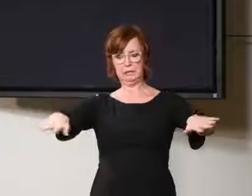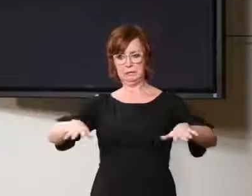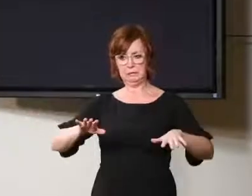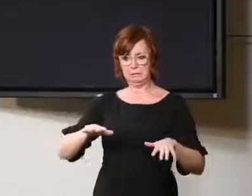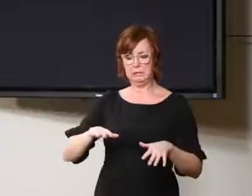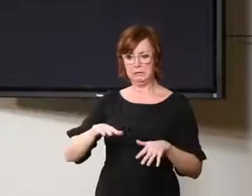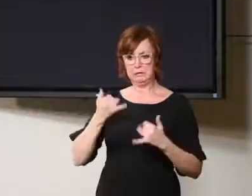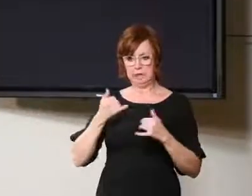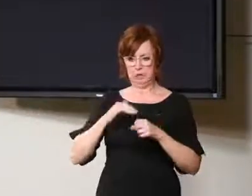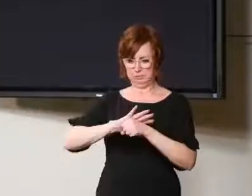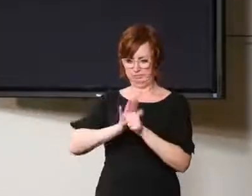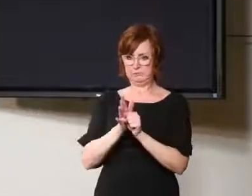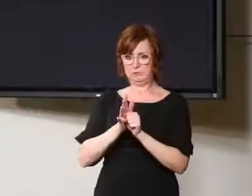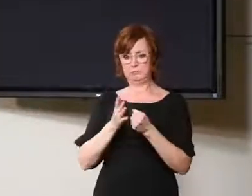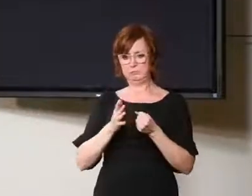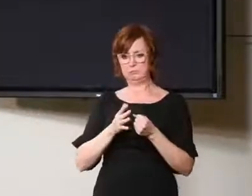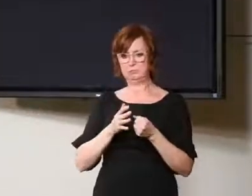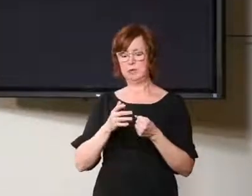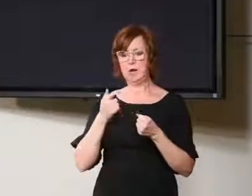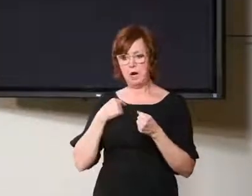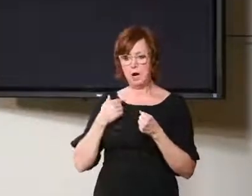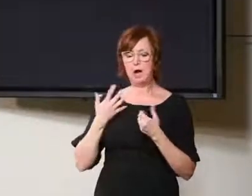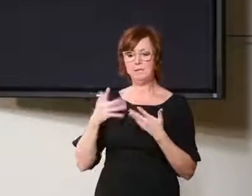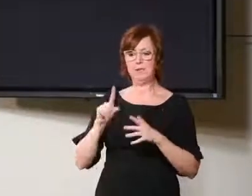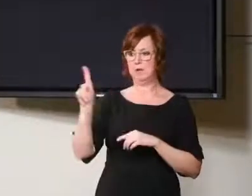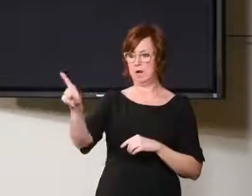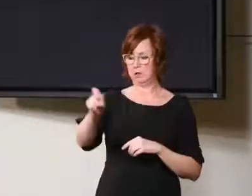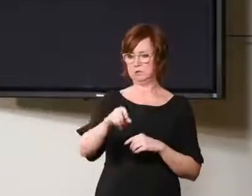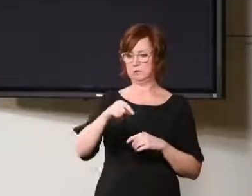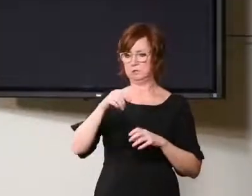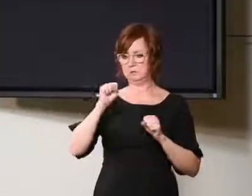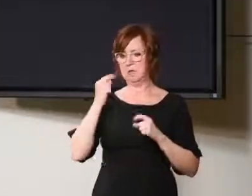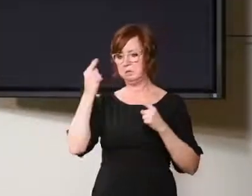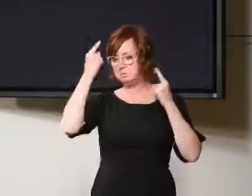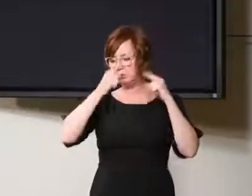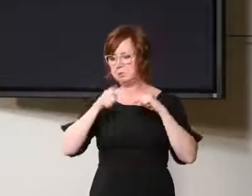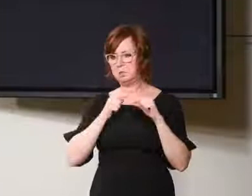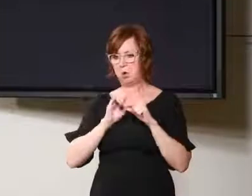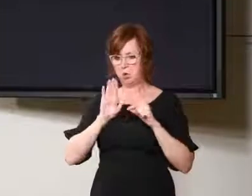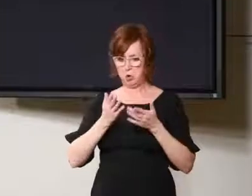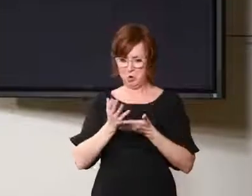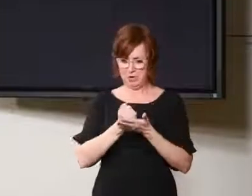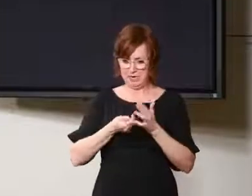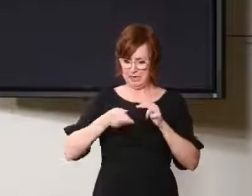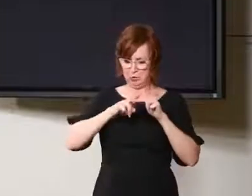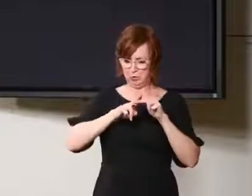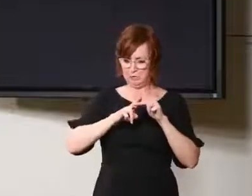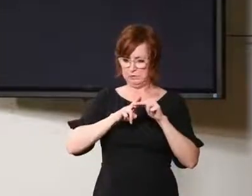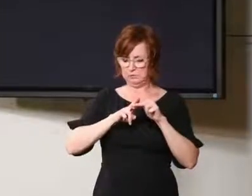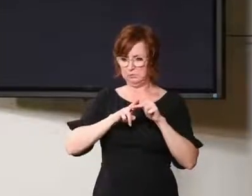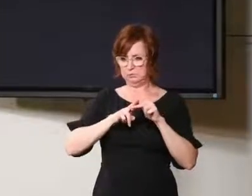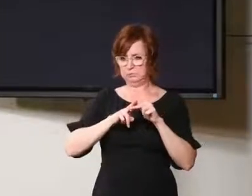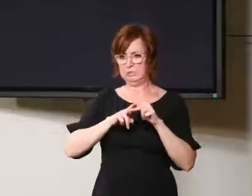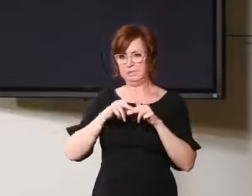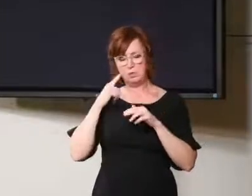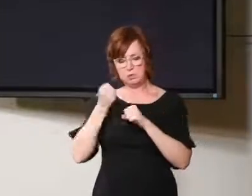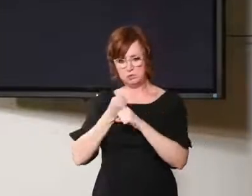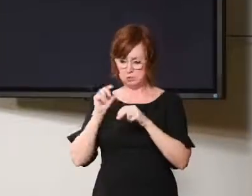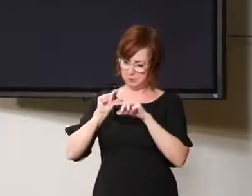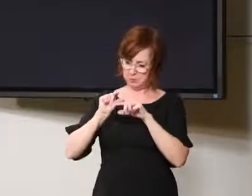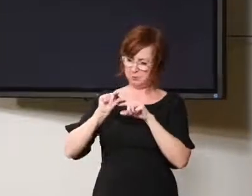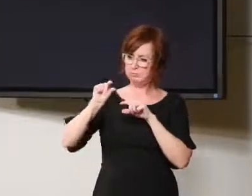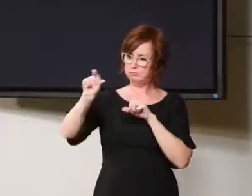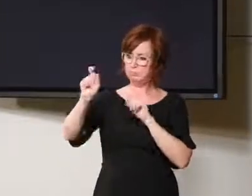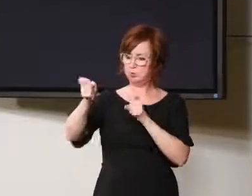at least your increase this particular year. I've chosen the Prince Albert Food Bank as well as the Mobile Crisis